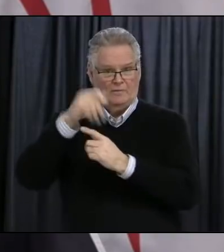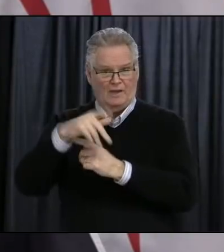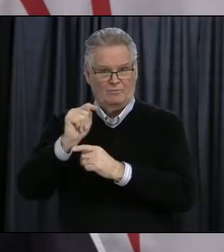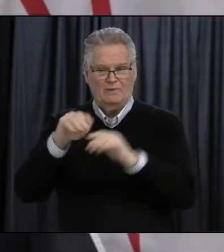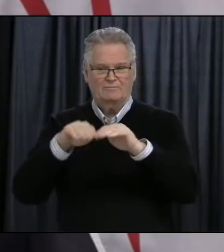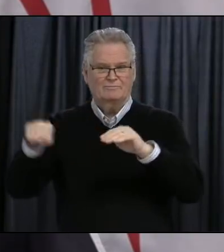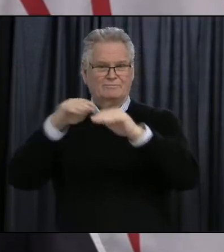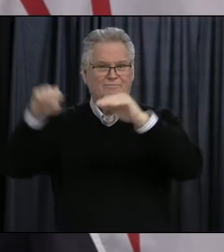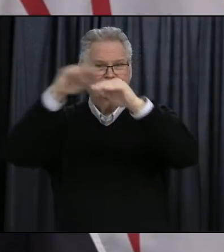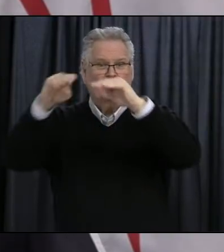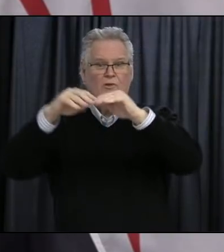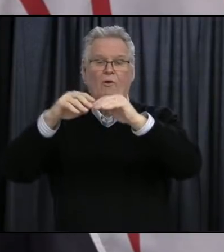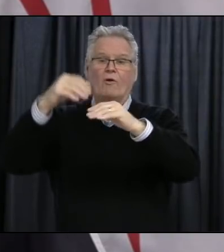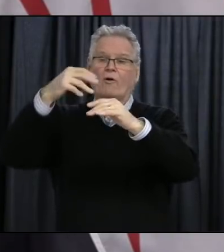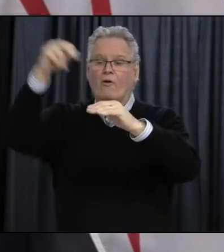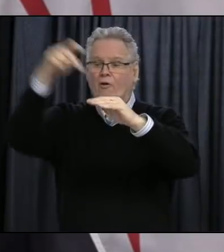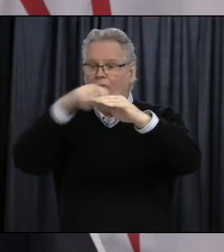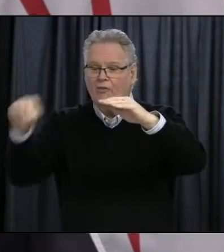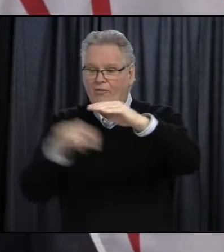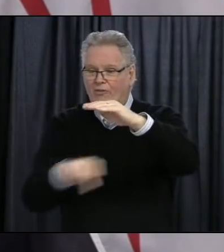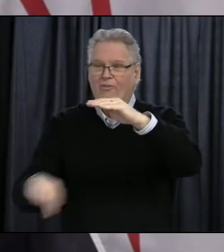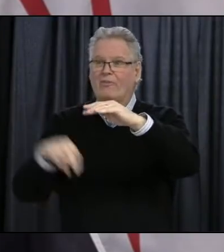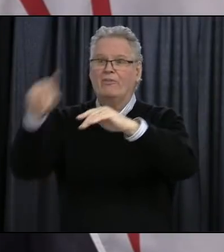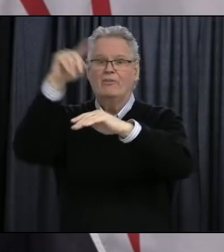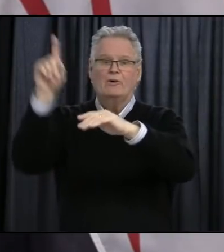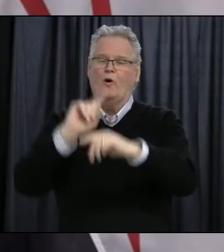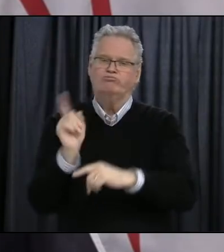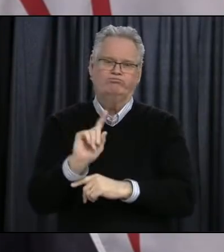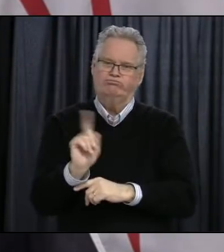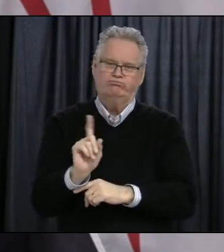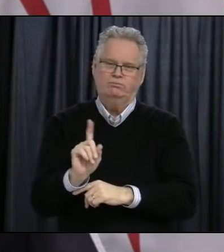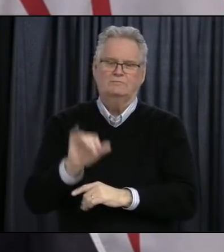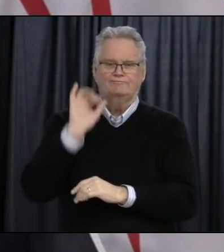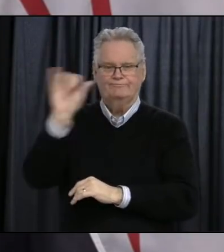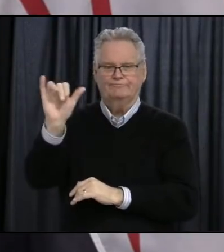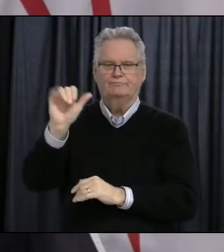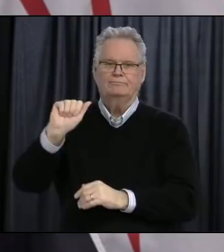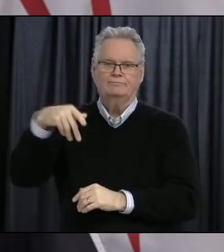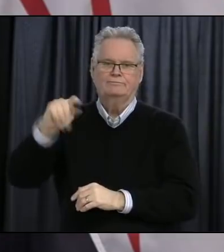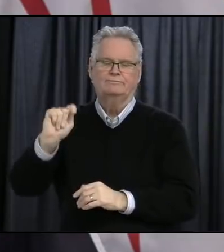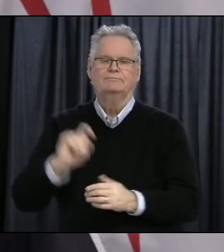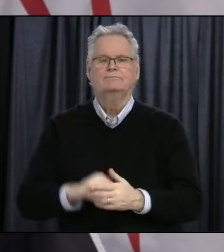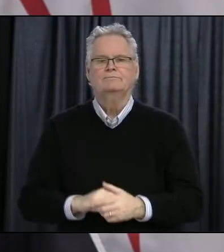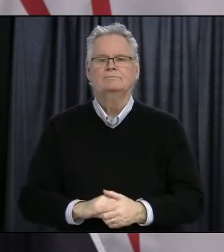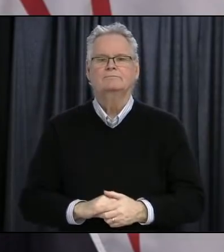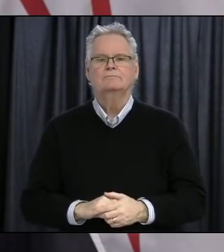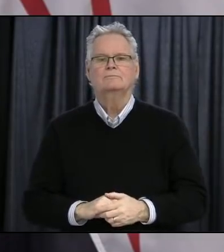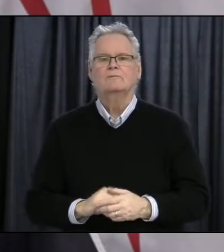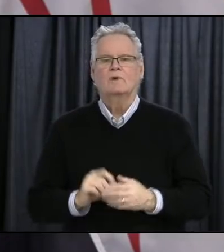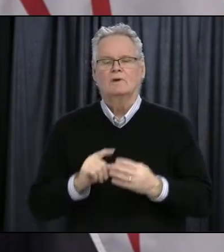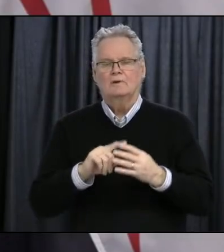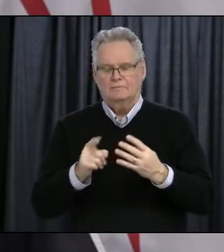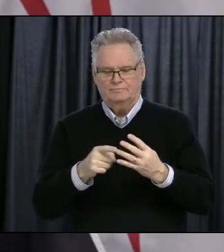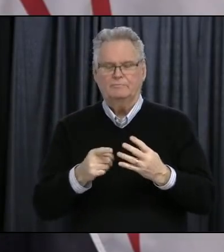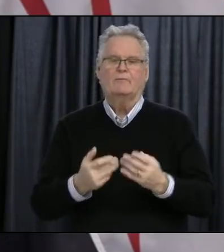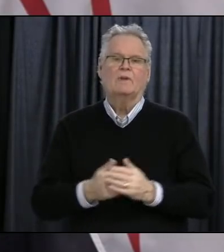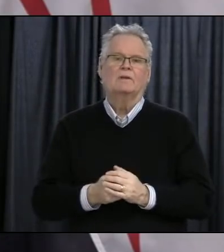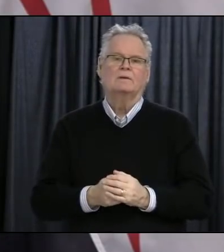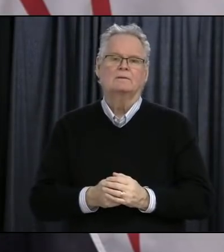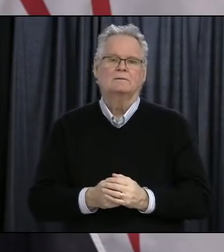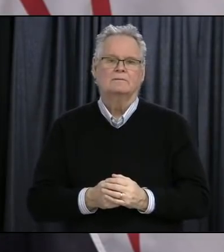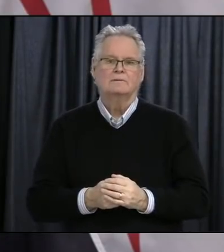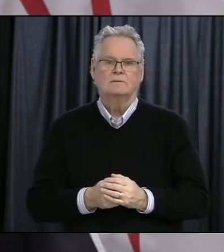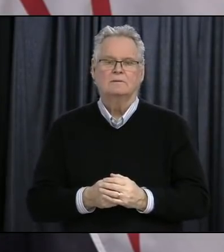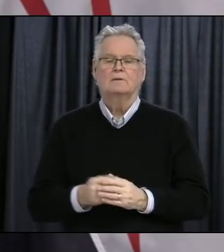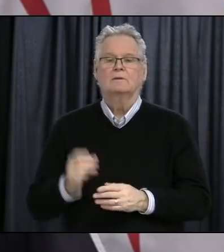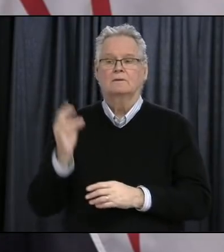9. After receiving a second negative test, and provided they still do not have symptoms, then the worker can continue with modified self-isolation